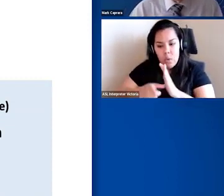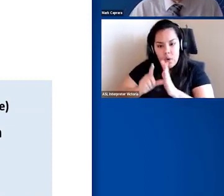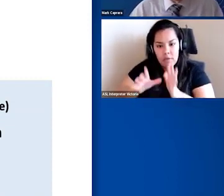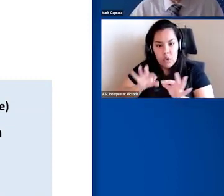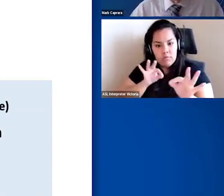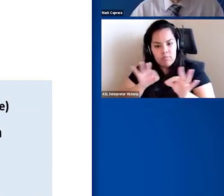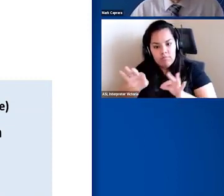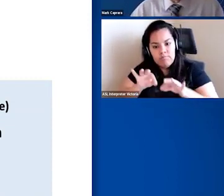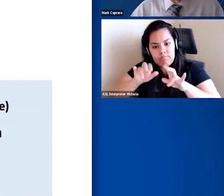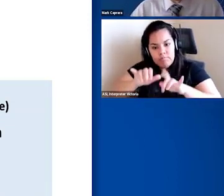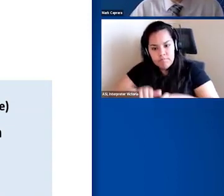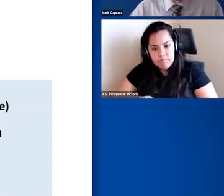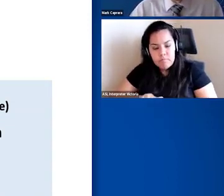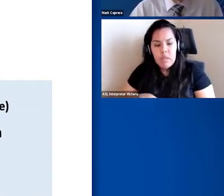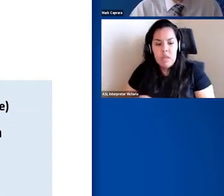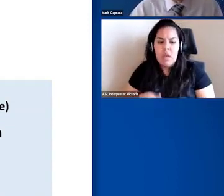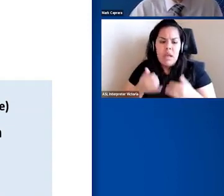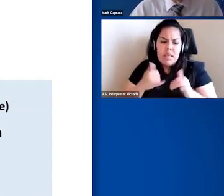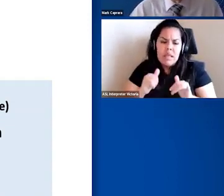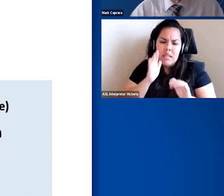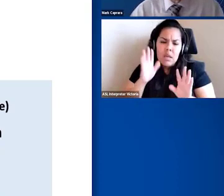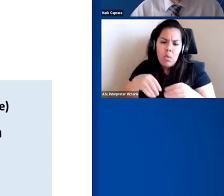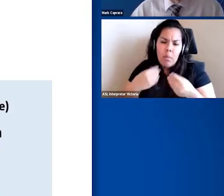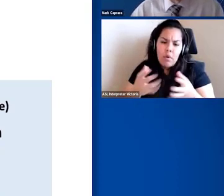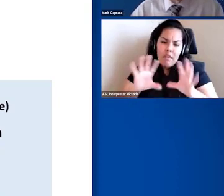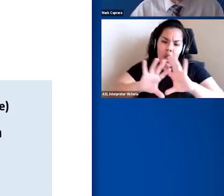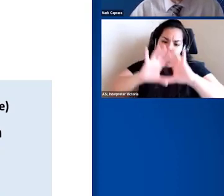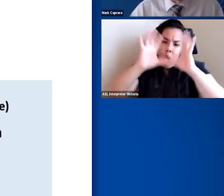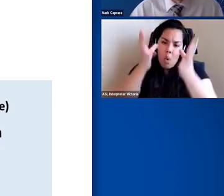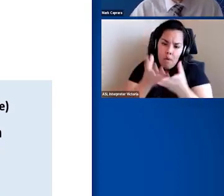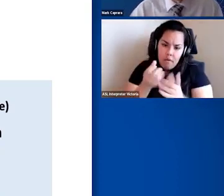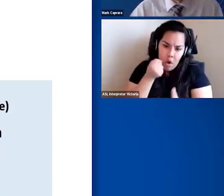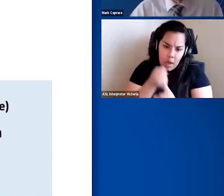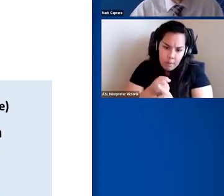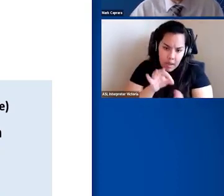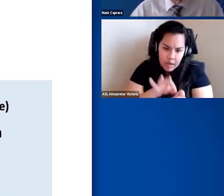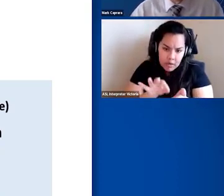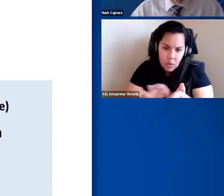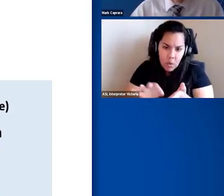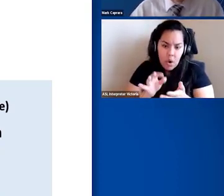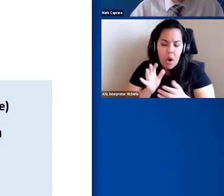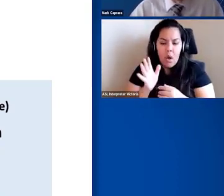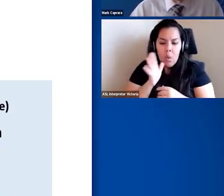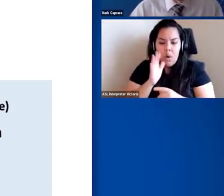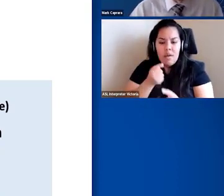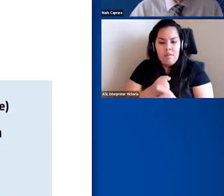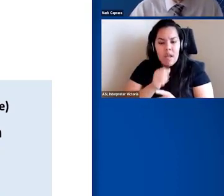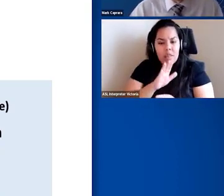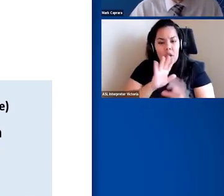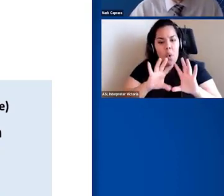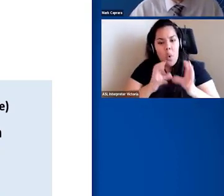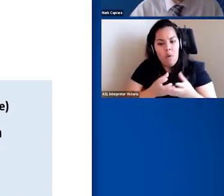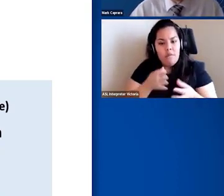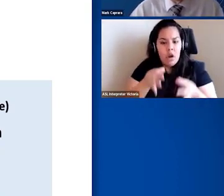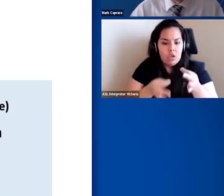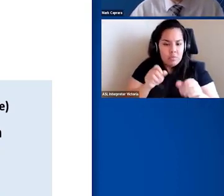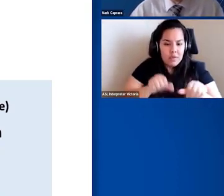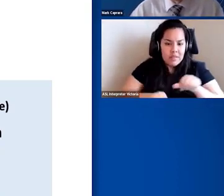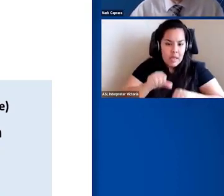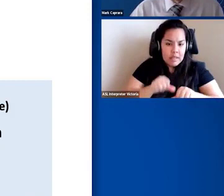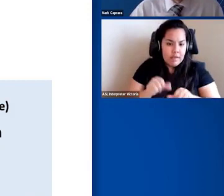Reviewers will still provide an overall impact score that reflects their overall judgment of scientific merit based on an integration